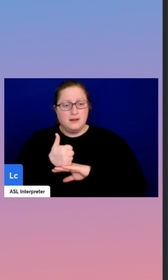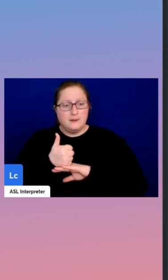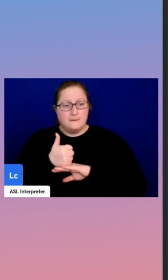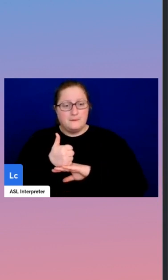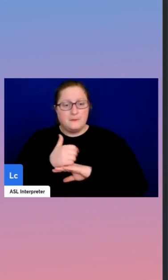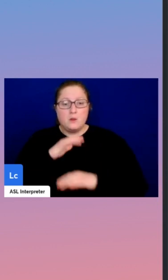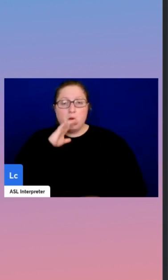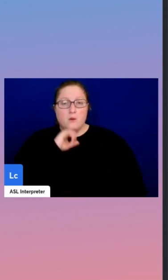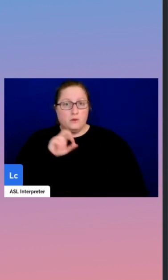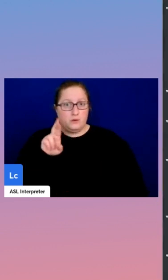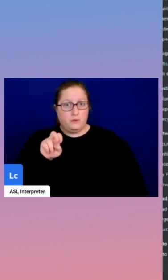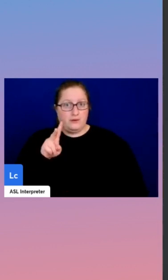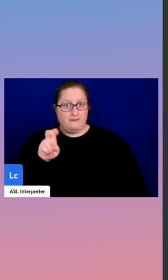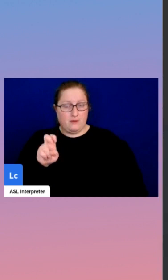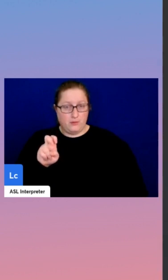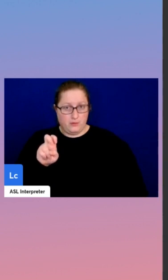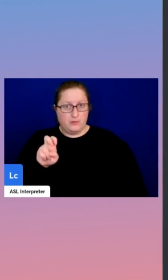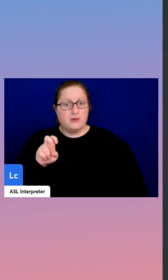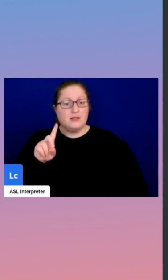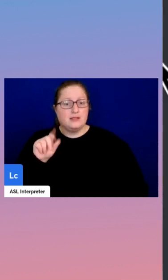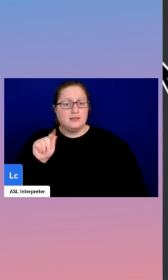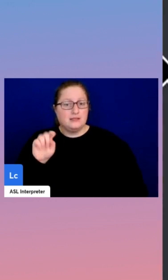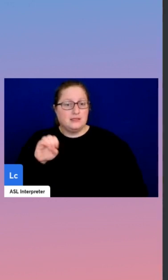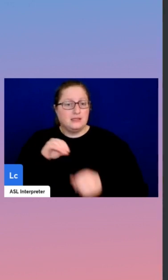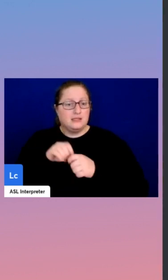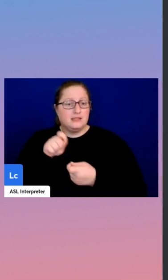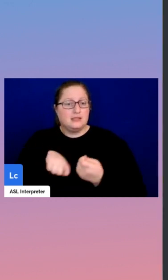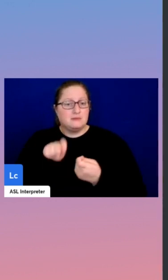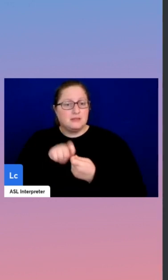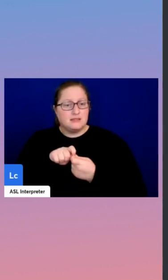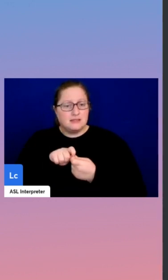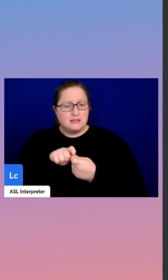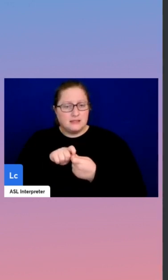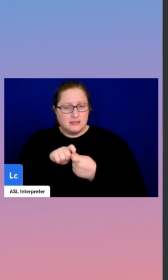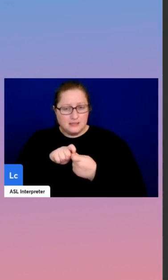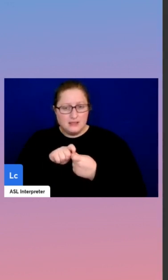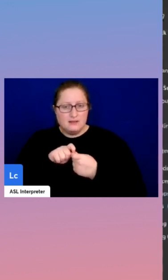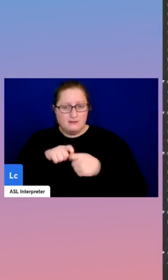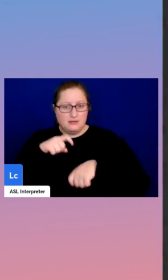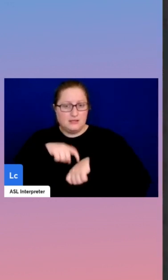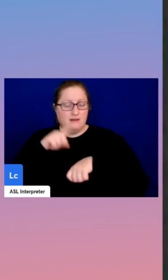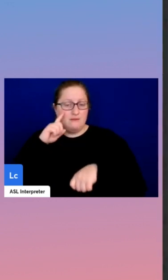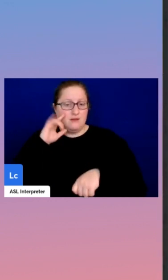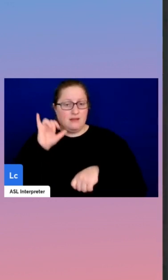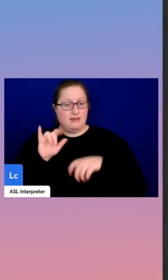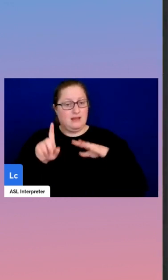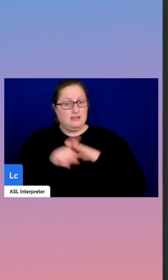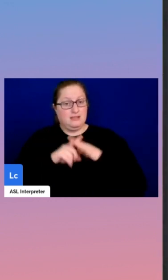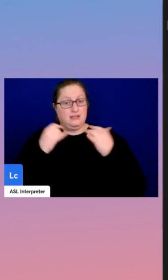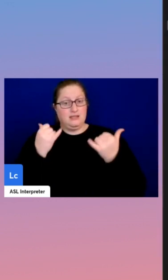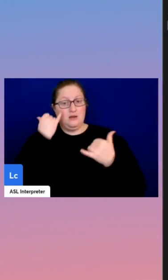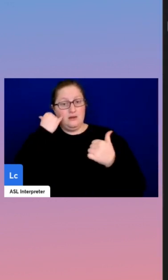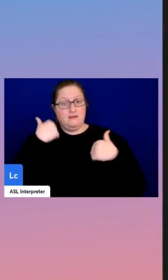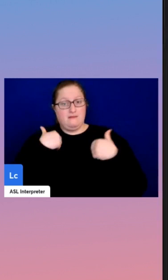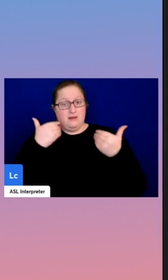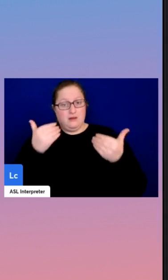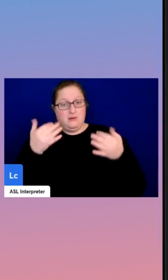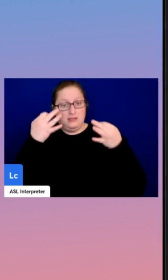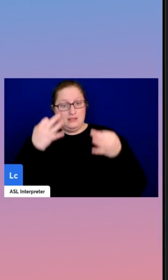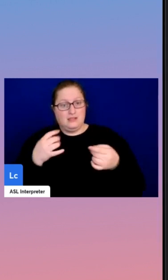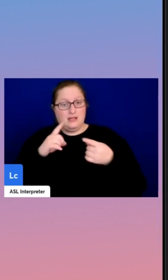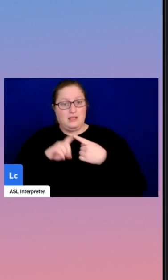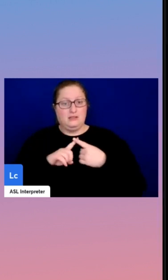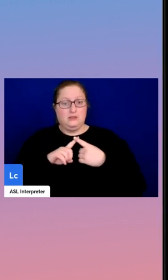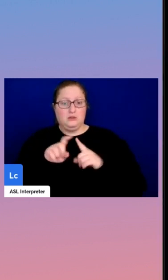revoke at date in a specific tag on the instance, which means that if now I decide to restore my